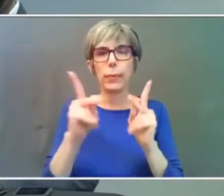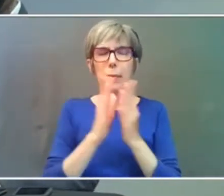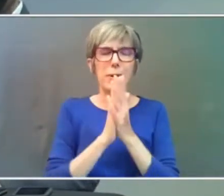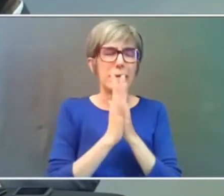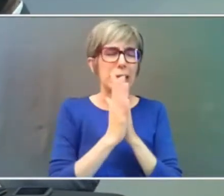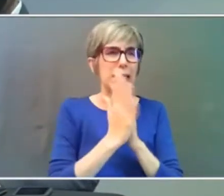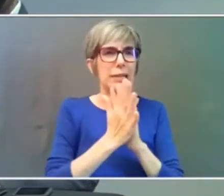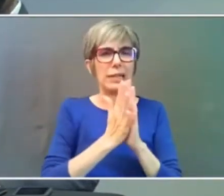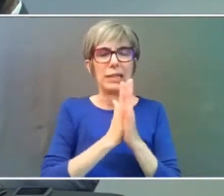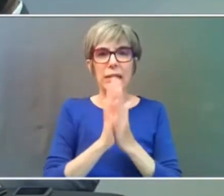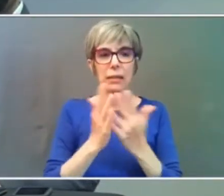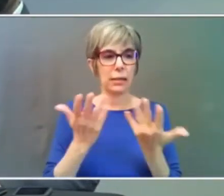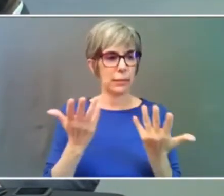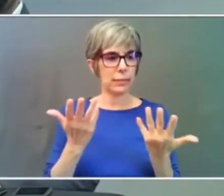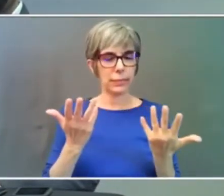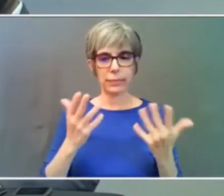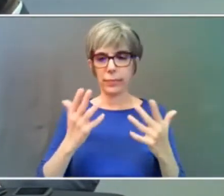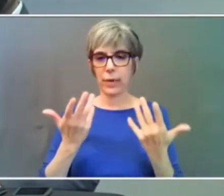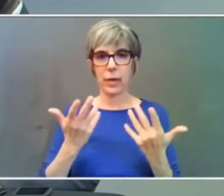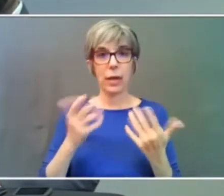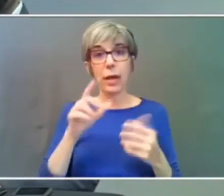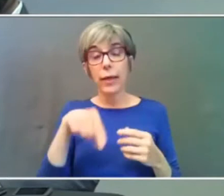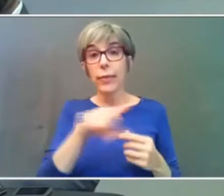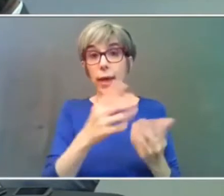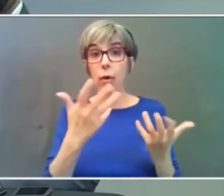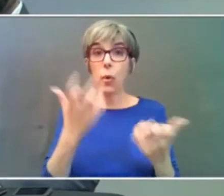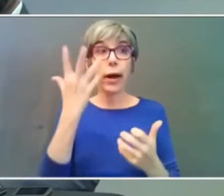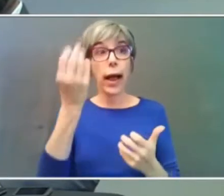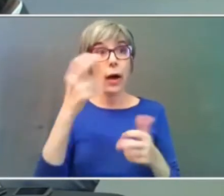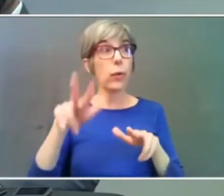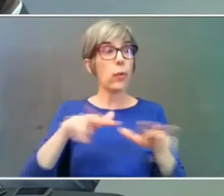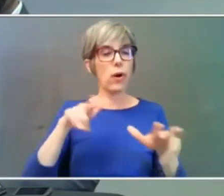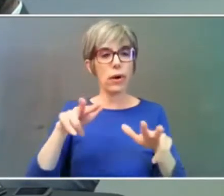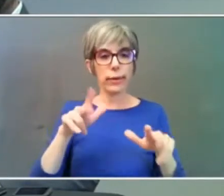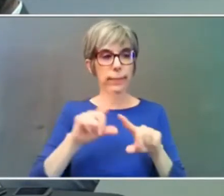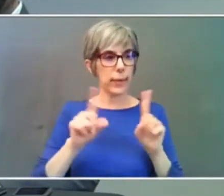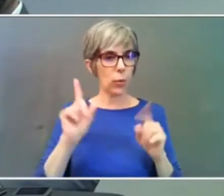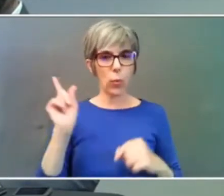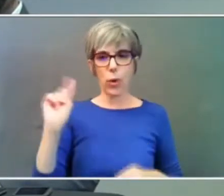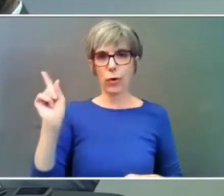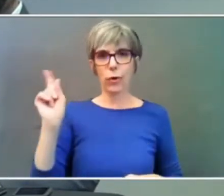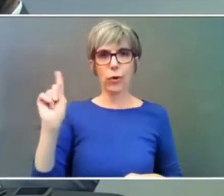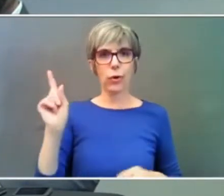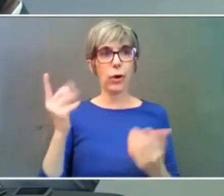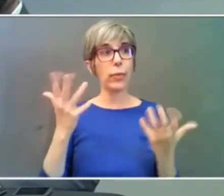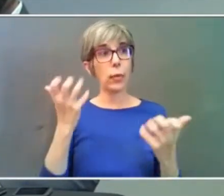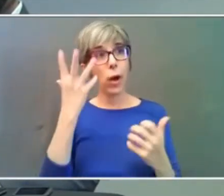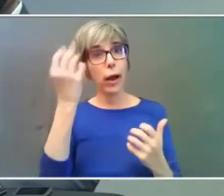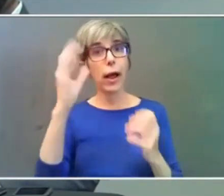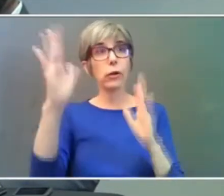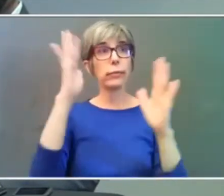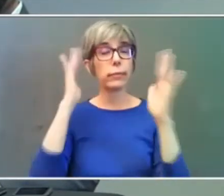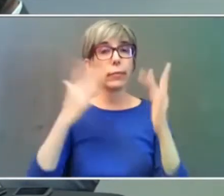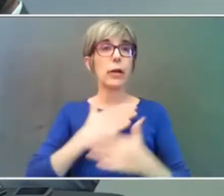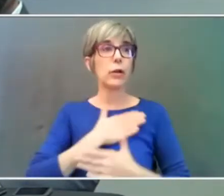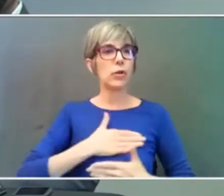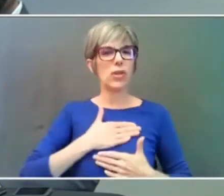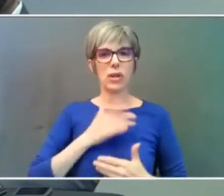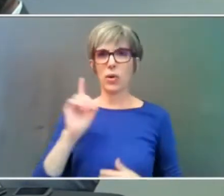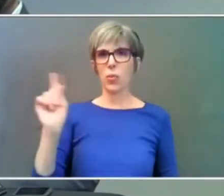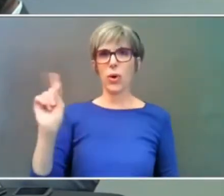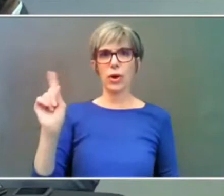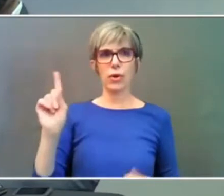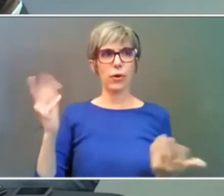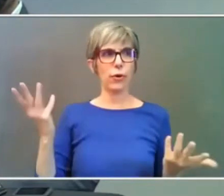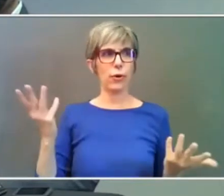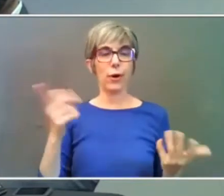have sidewalks where they want sidewalks. They don't have parks where we need parks. They don't have greenway connectors. And